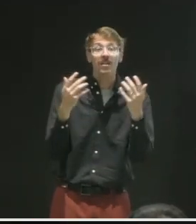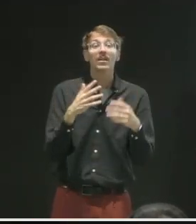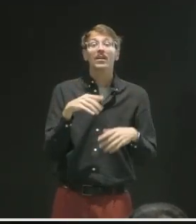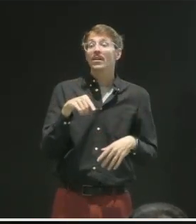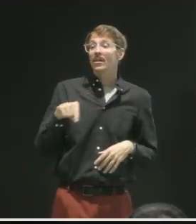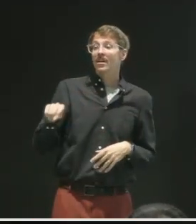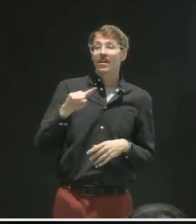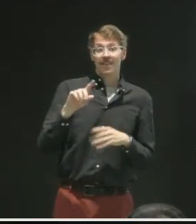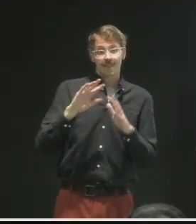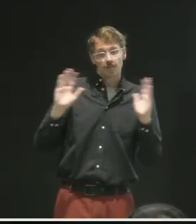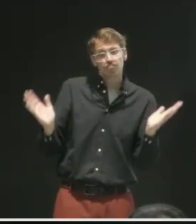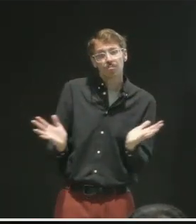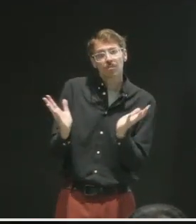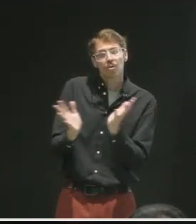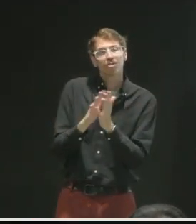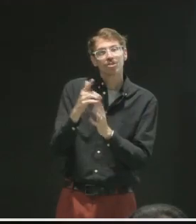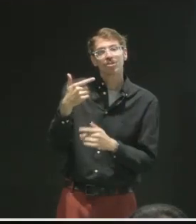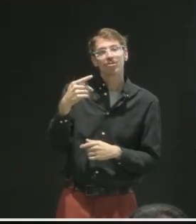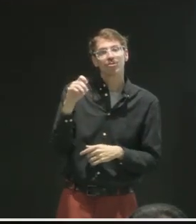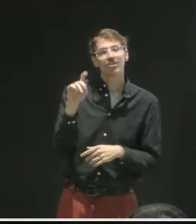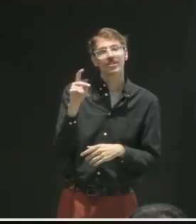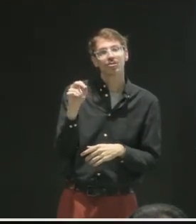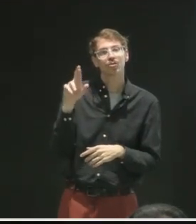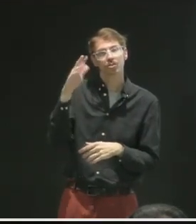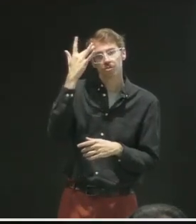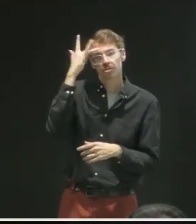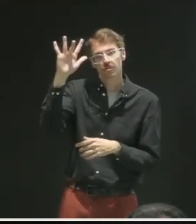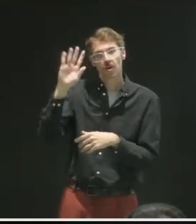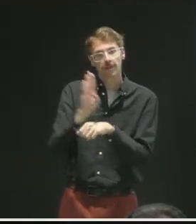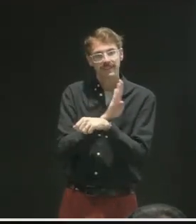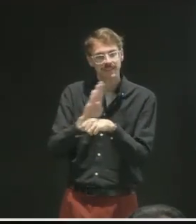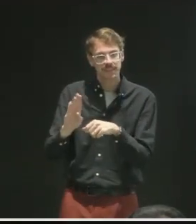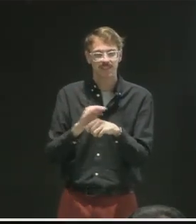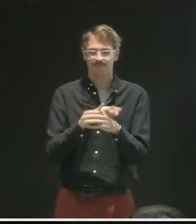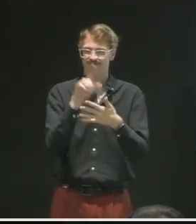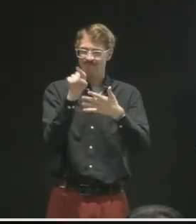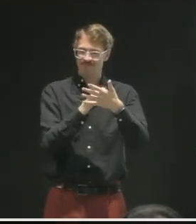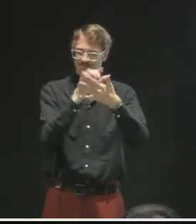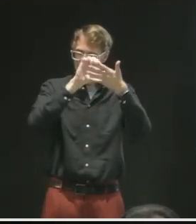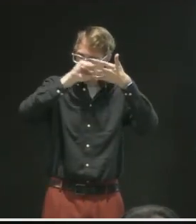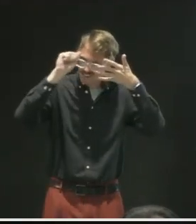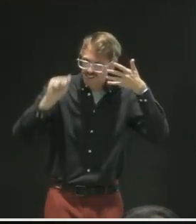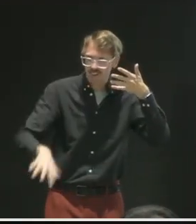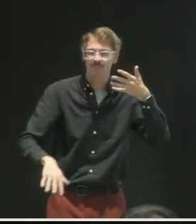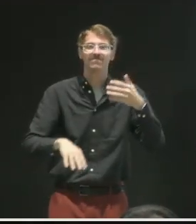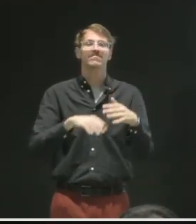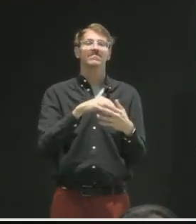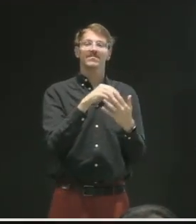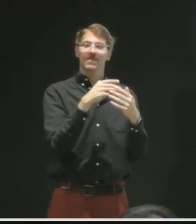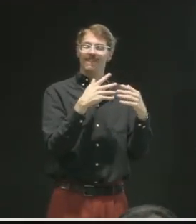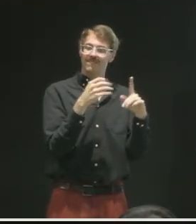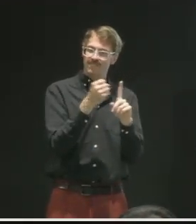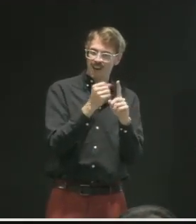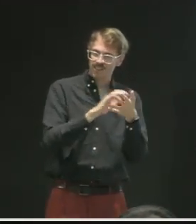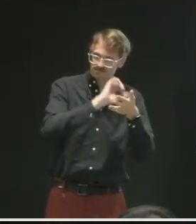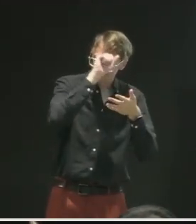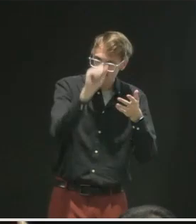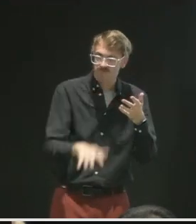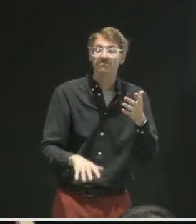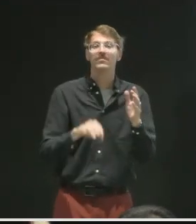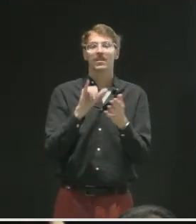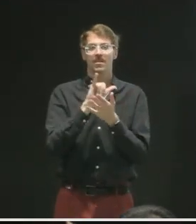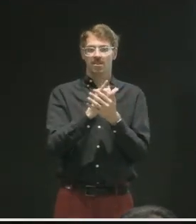of gender-smart business and the elimination of sexual and gender-based violence are set as clusters, which are the